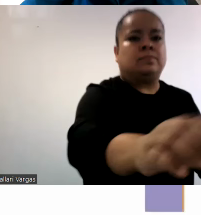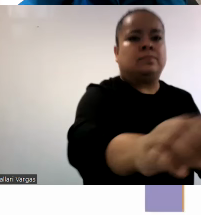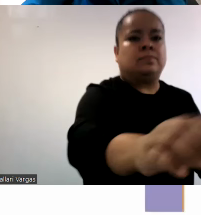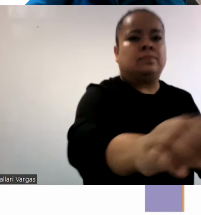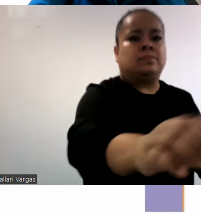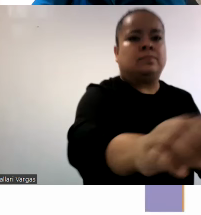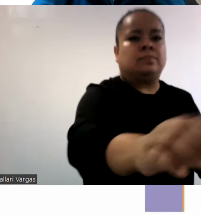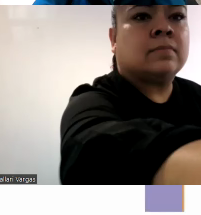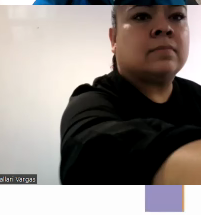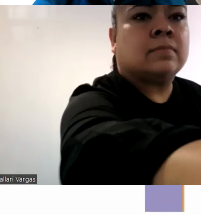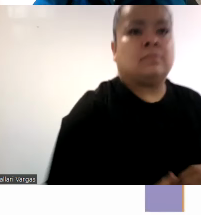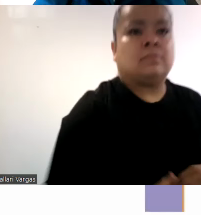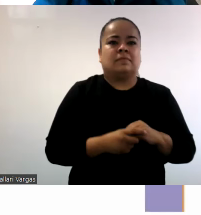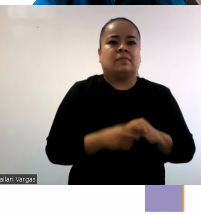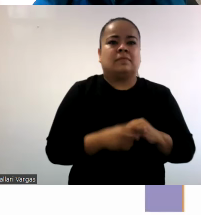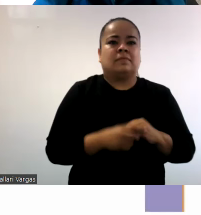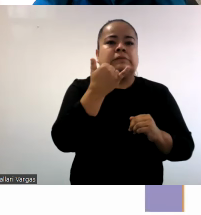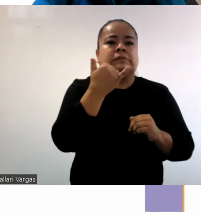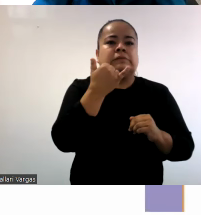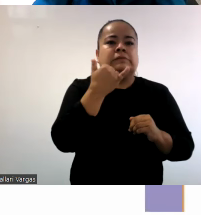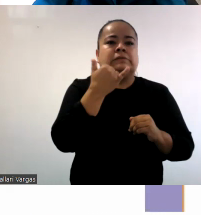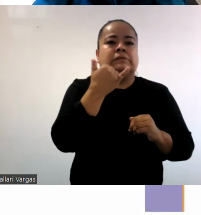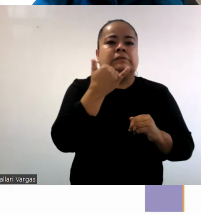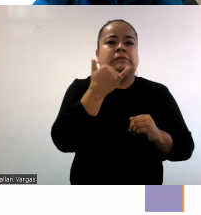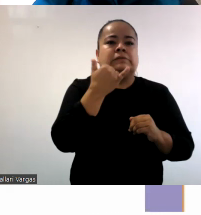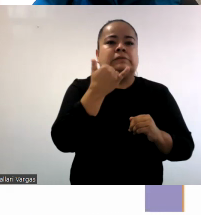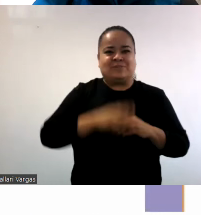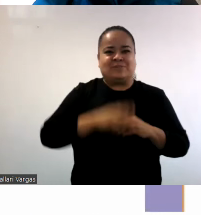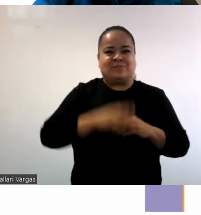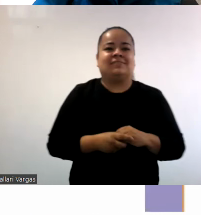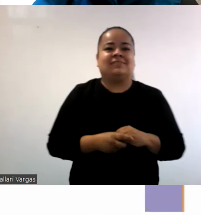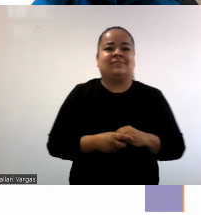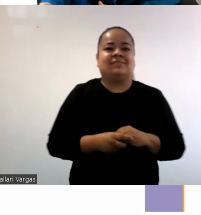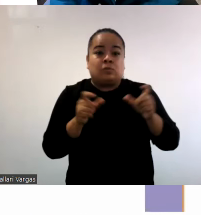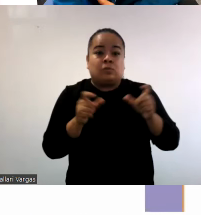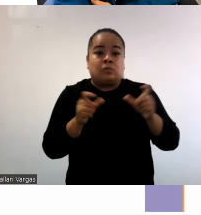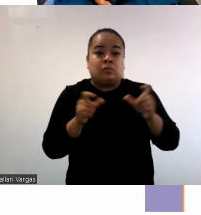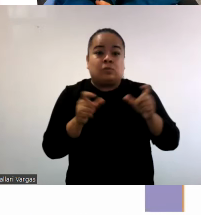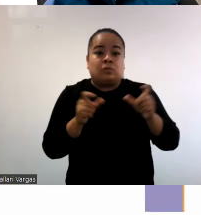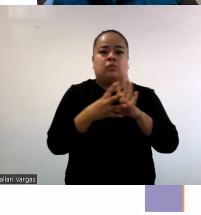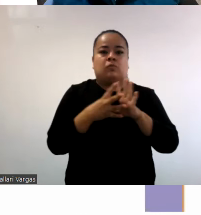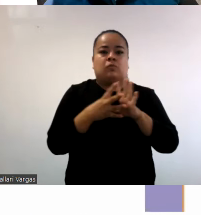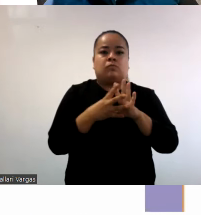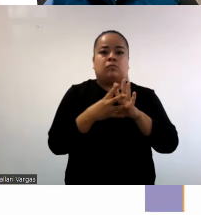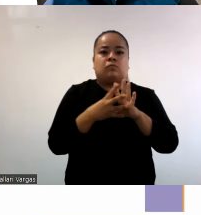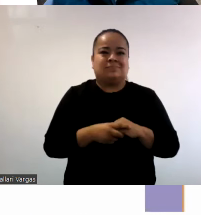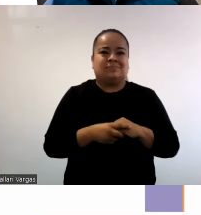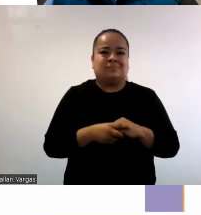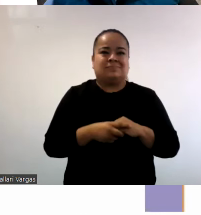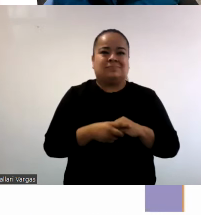previous reports in the area. The confirmed cases